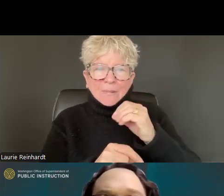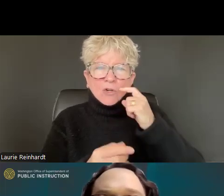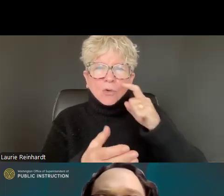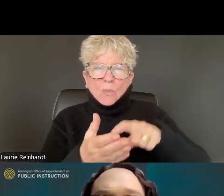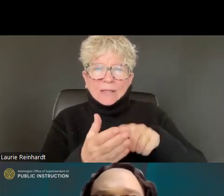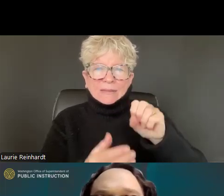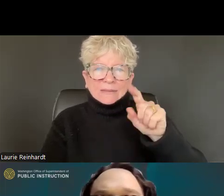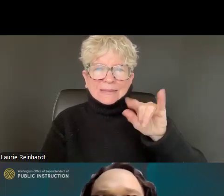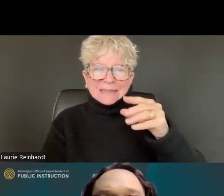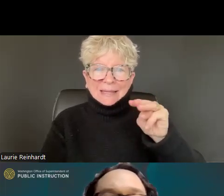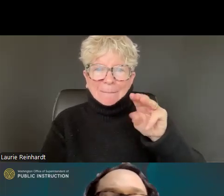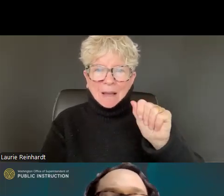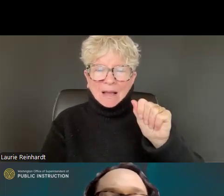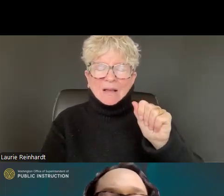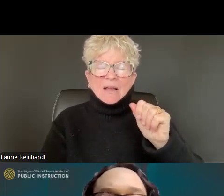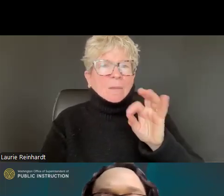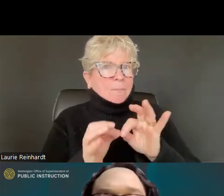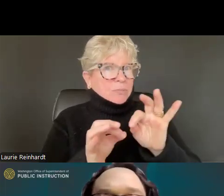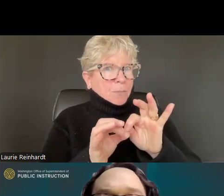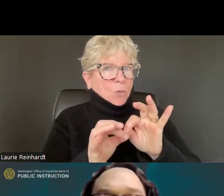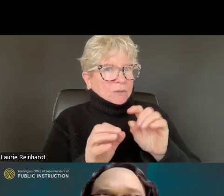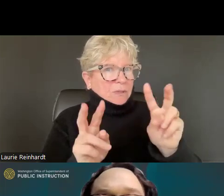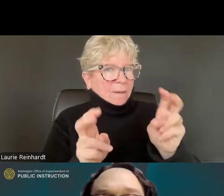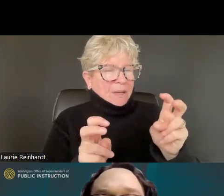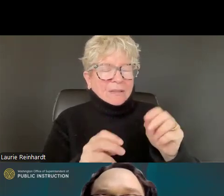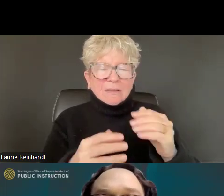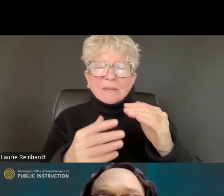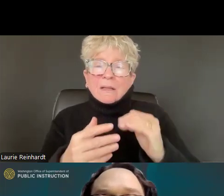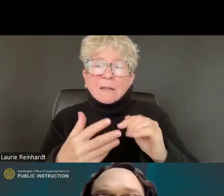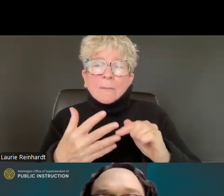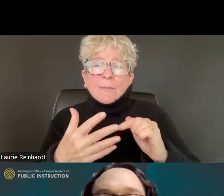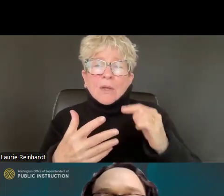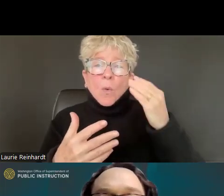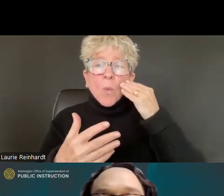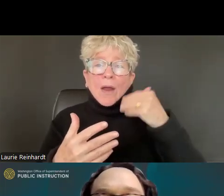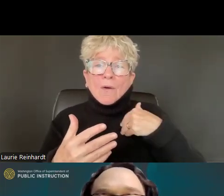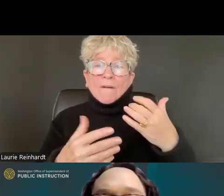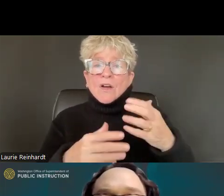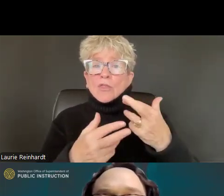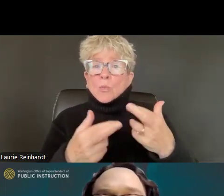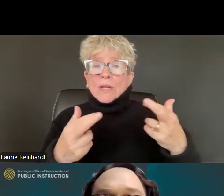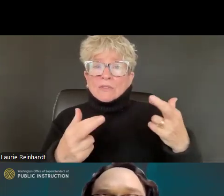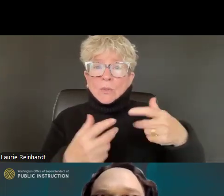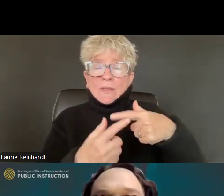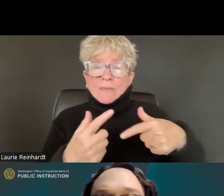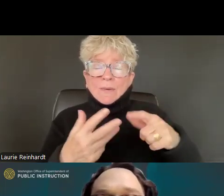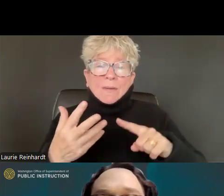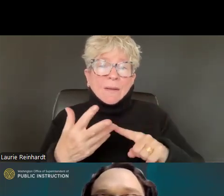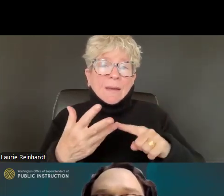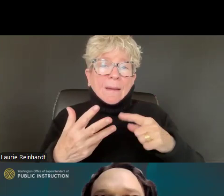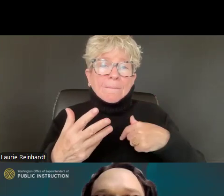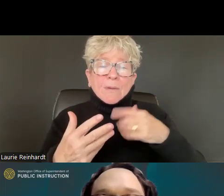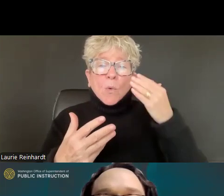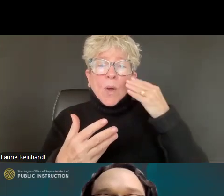one of the most important topics right now, awareness of available resources, and then development of healthy mental health promotion